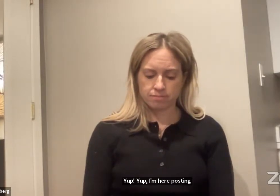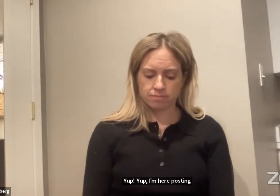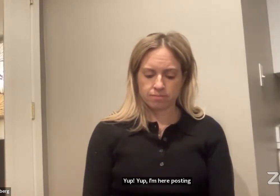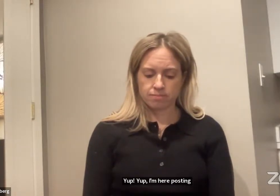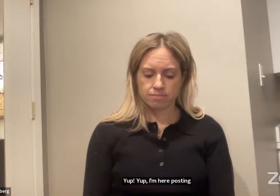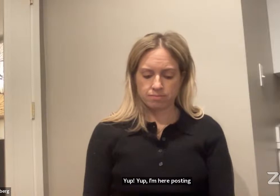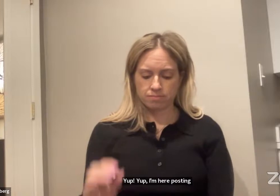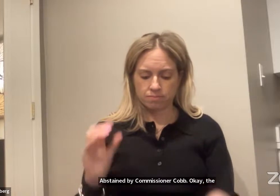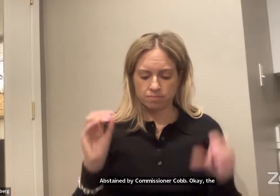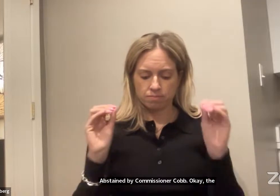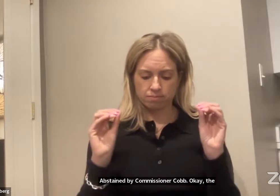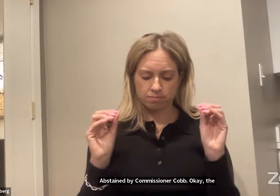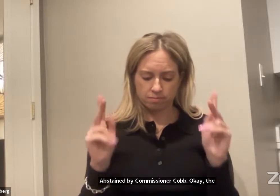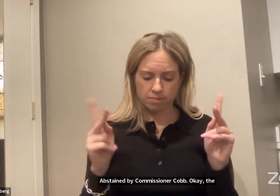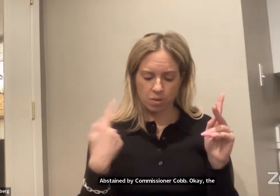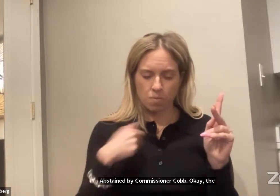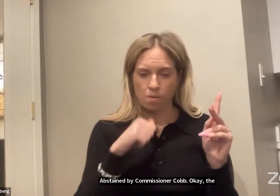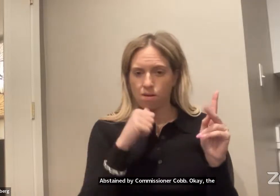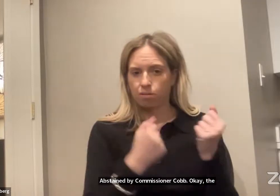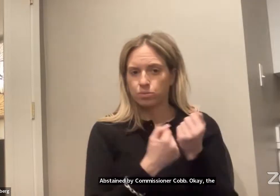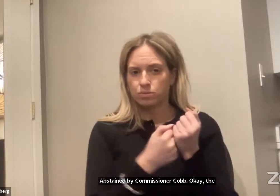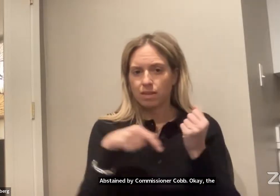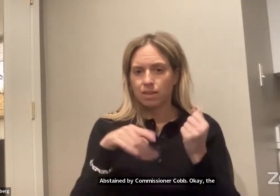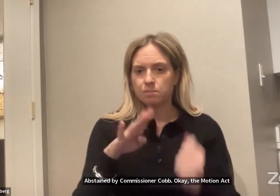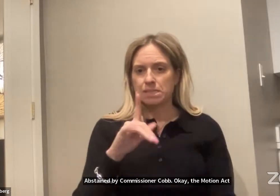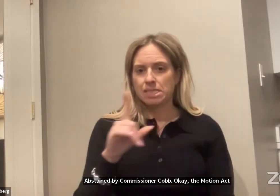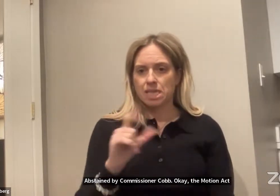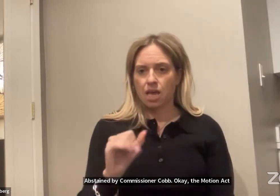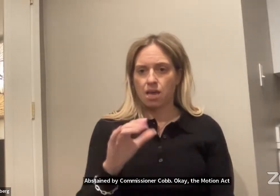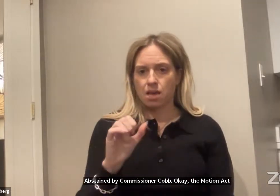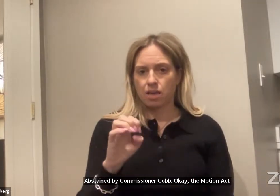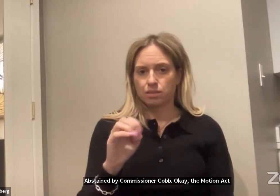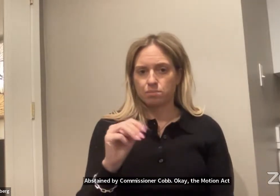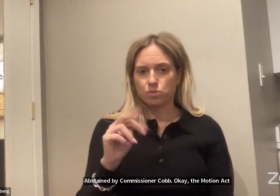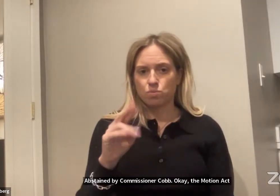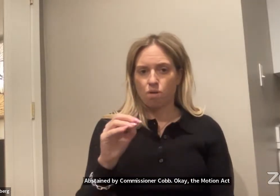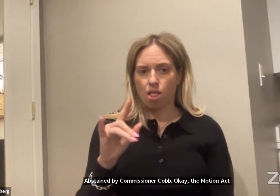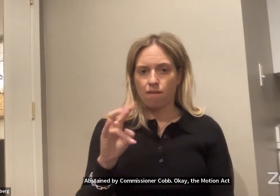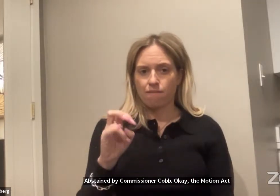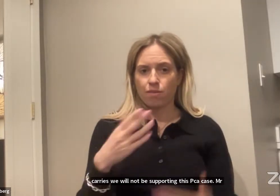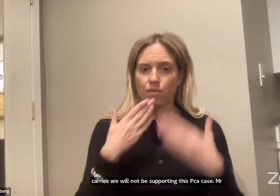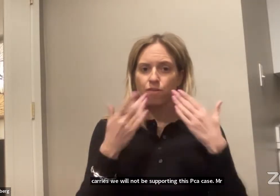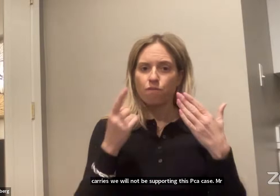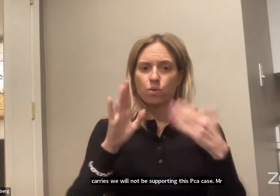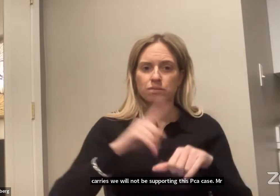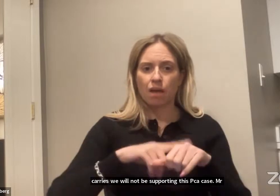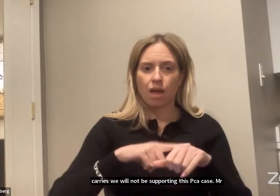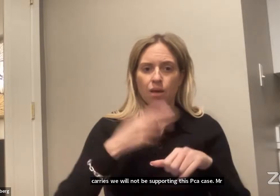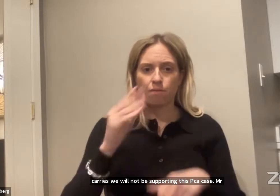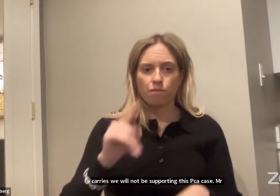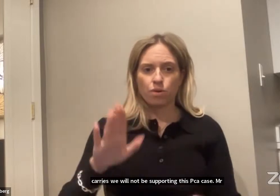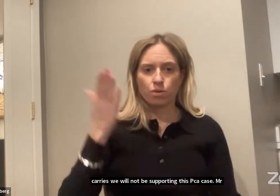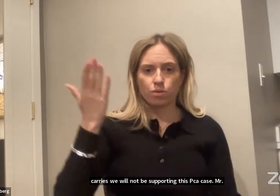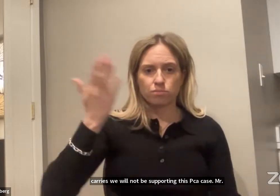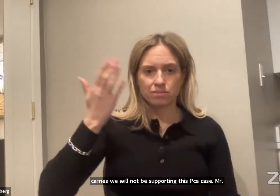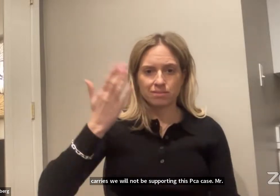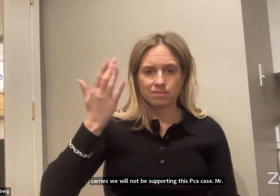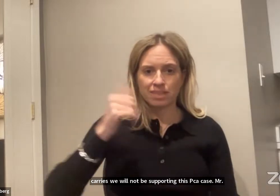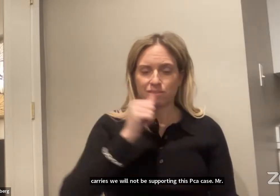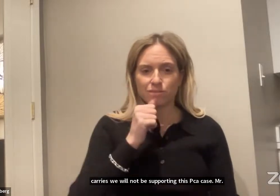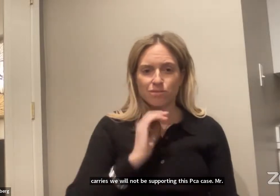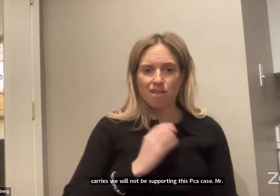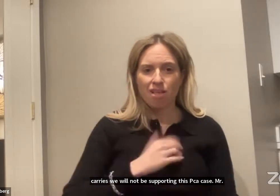motion carries. We will not be supporting this BZA case. Mr. Oliver, thank you for your time and for your presentation and enduring our